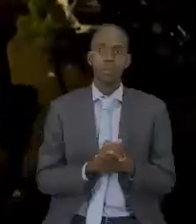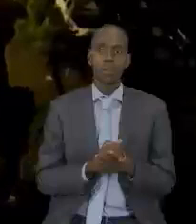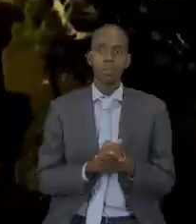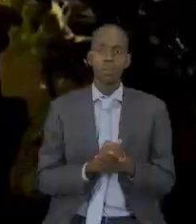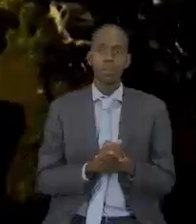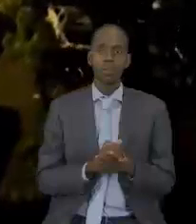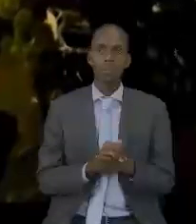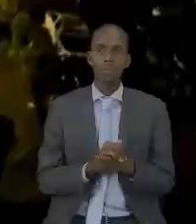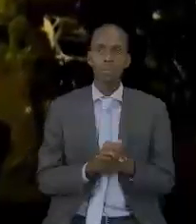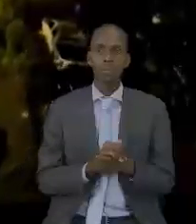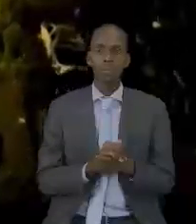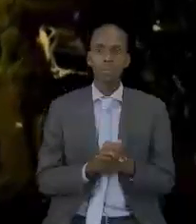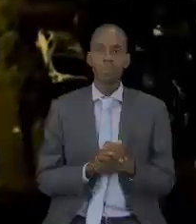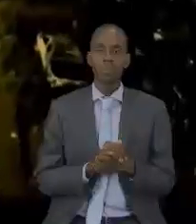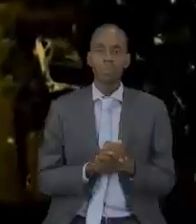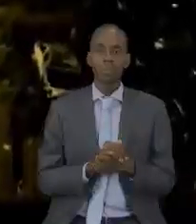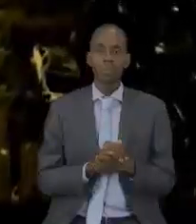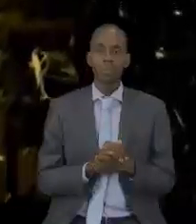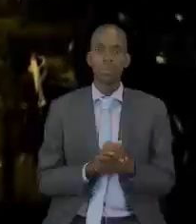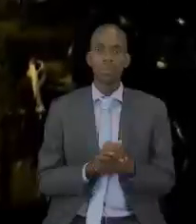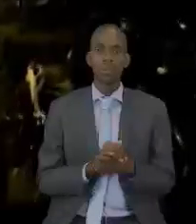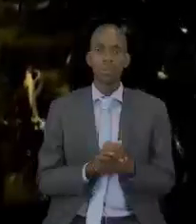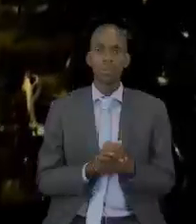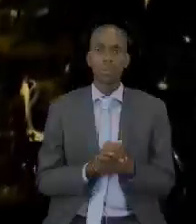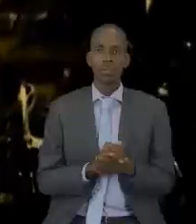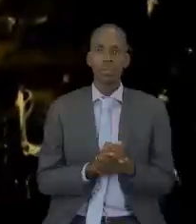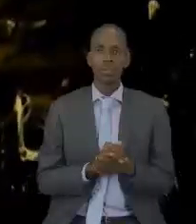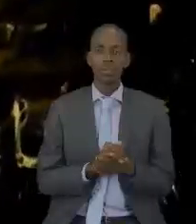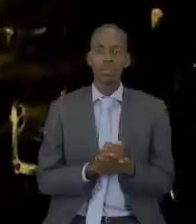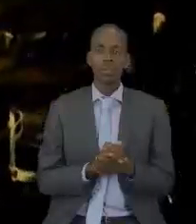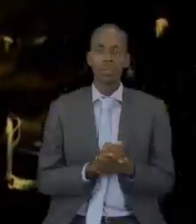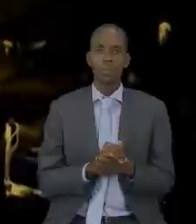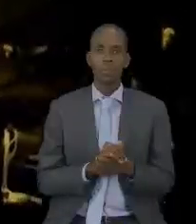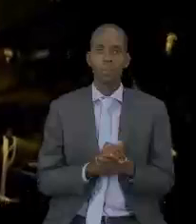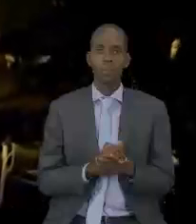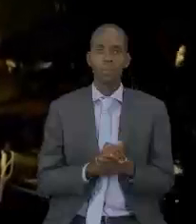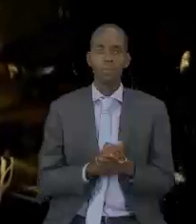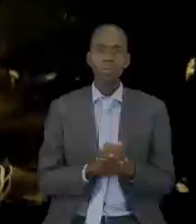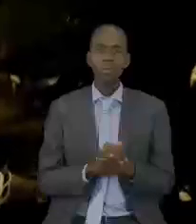At the middle, if you are free, if you are true, wave your hand at me.